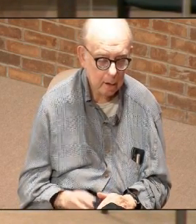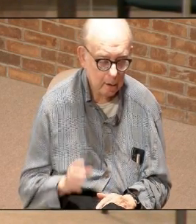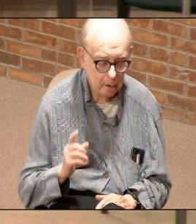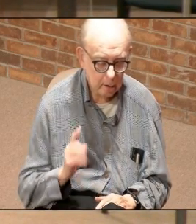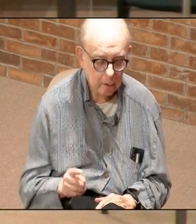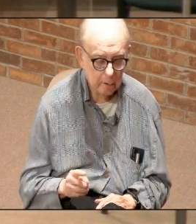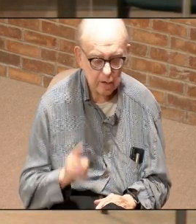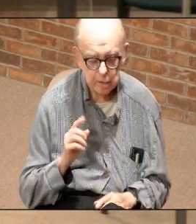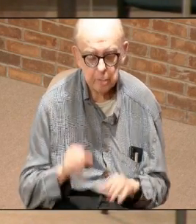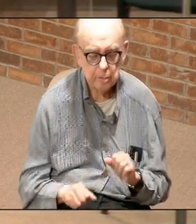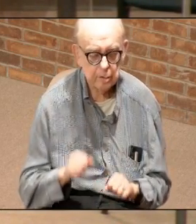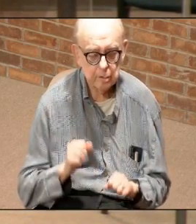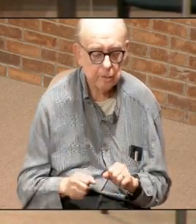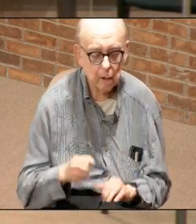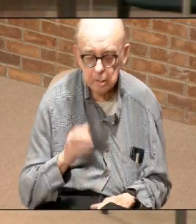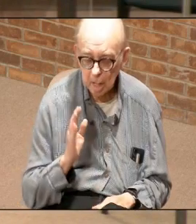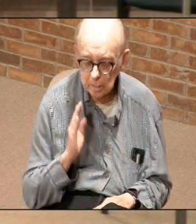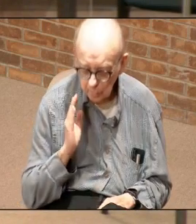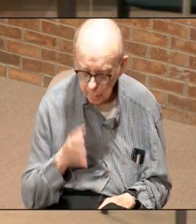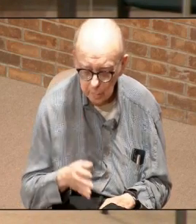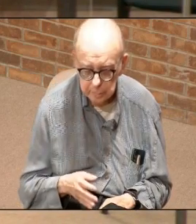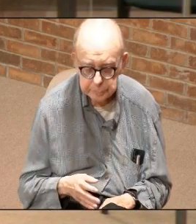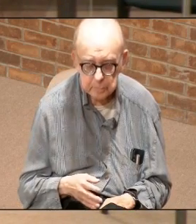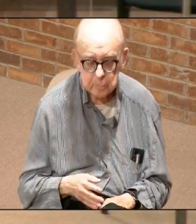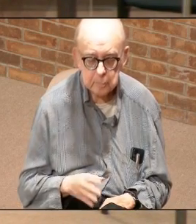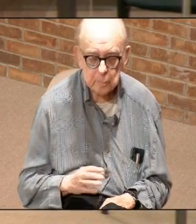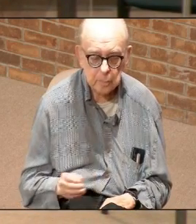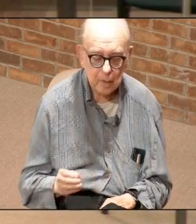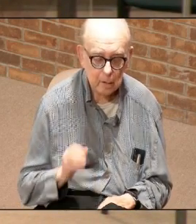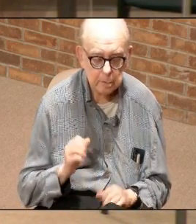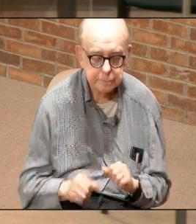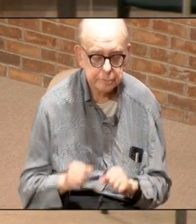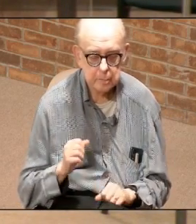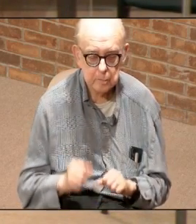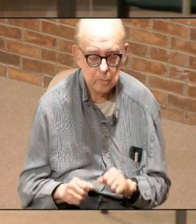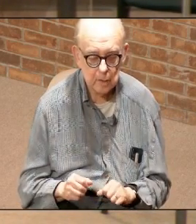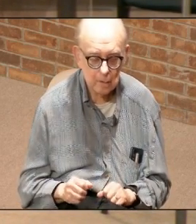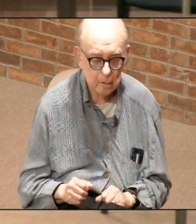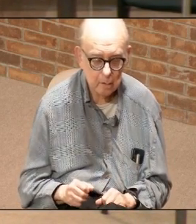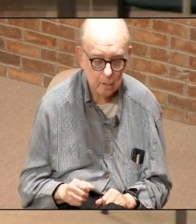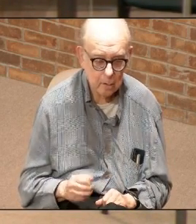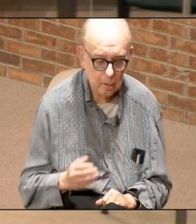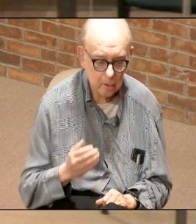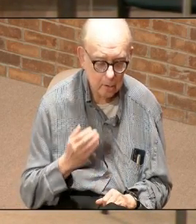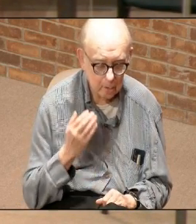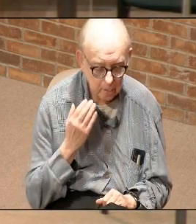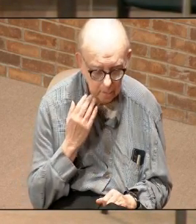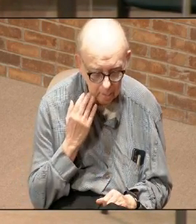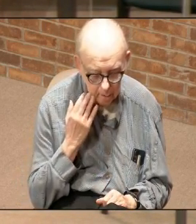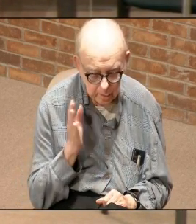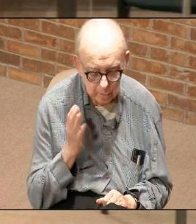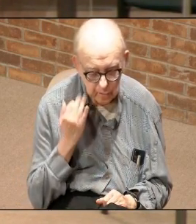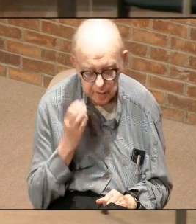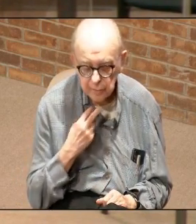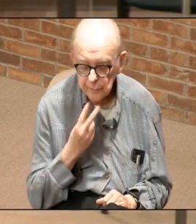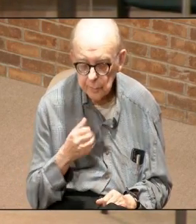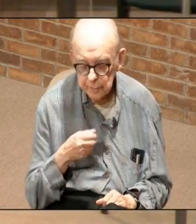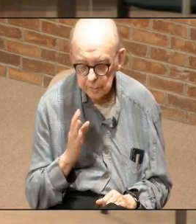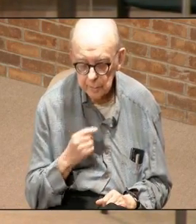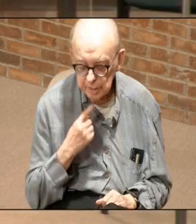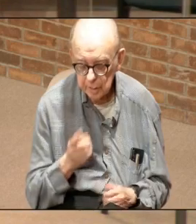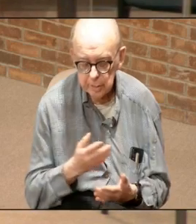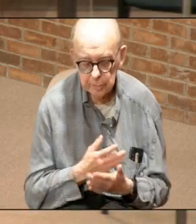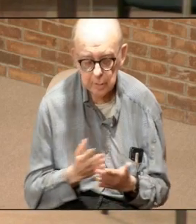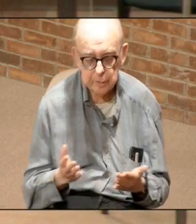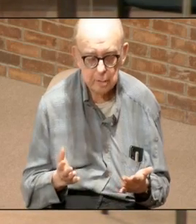And you'll doubt God. And you'll doubt, I don't know if that's really the voice of God. Let me say this